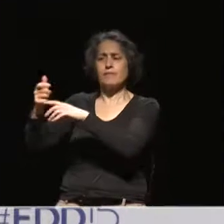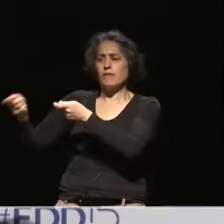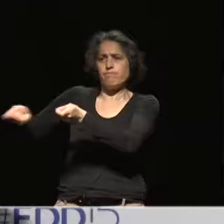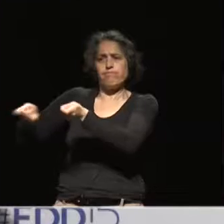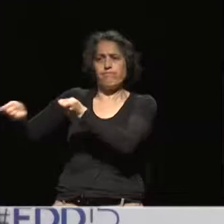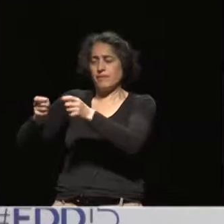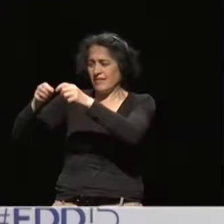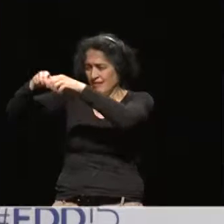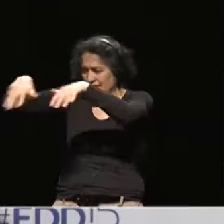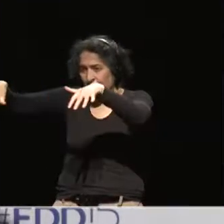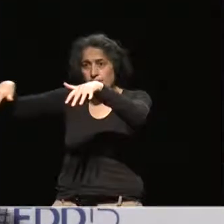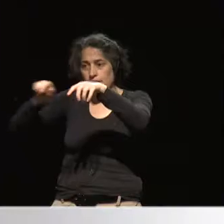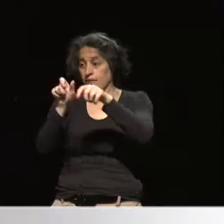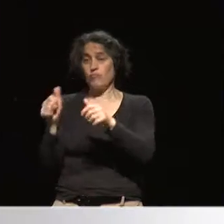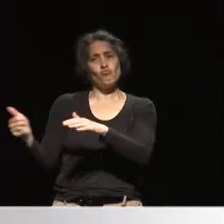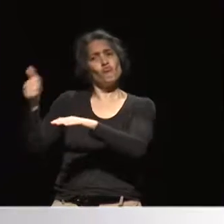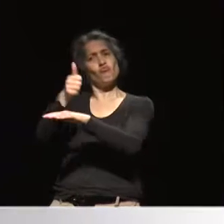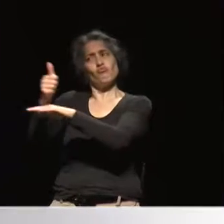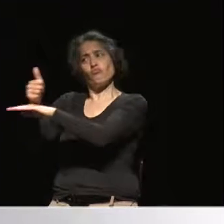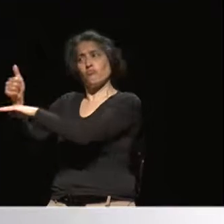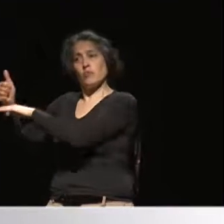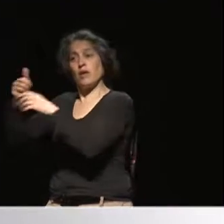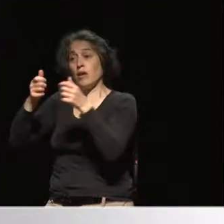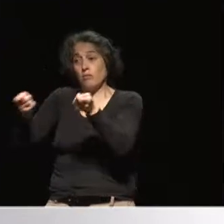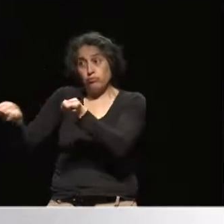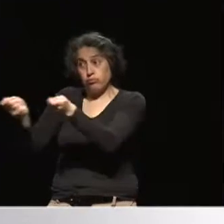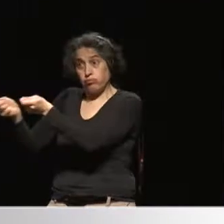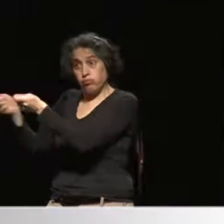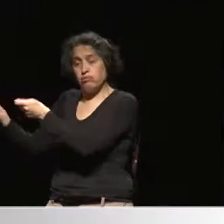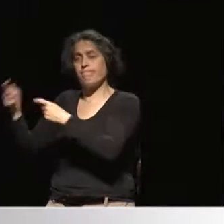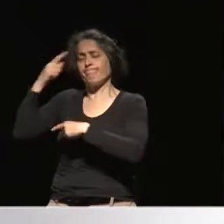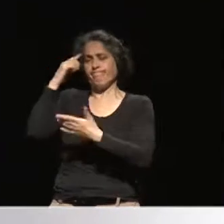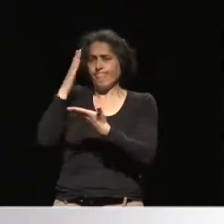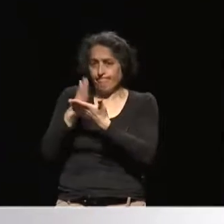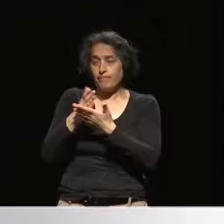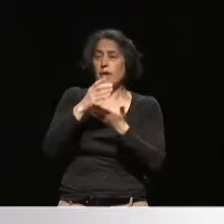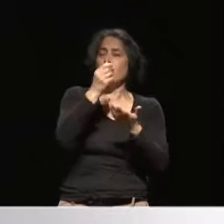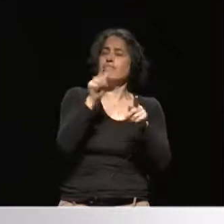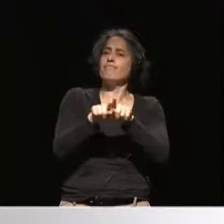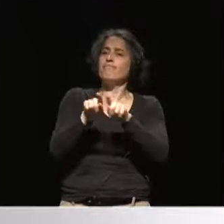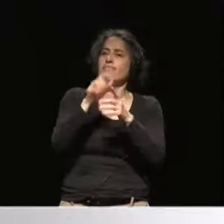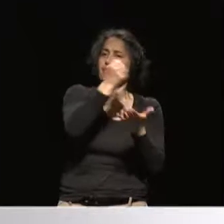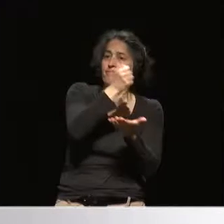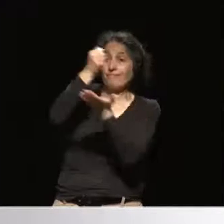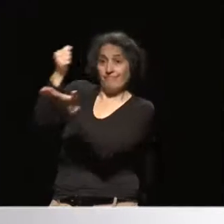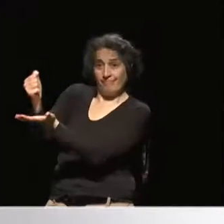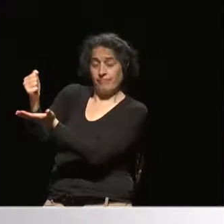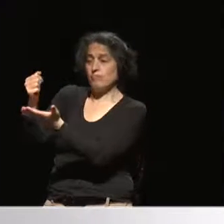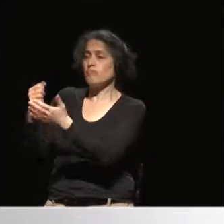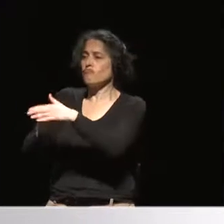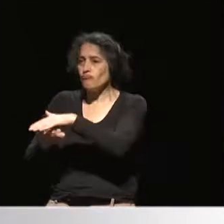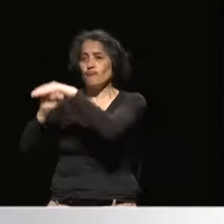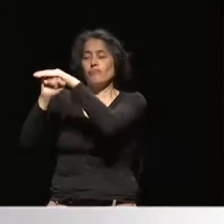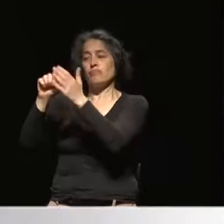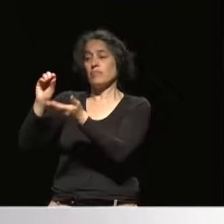make those people that were in charge more independent. That way they would be less dependent on the bribes. Now, I think that's a good